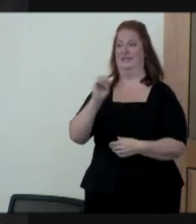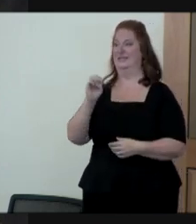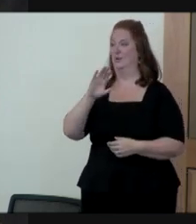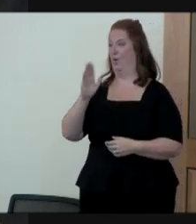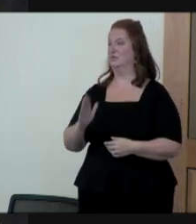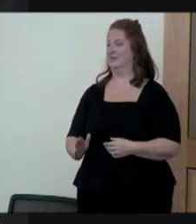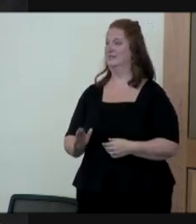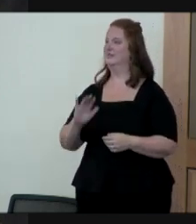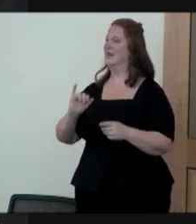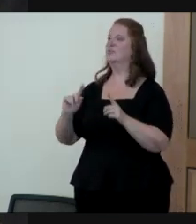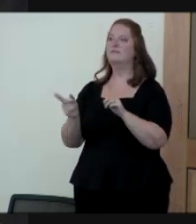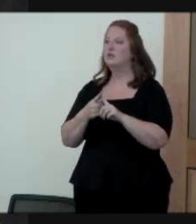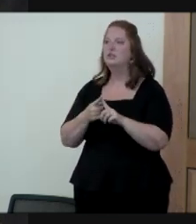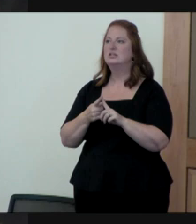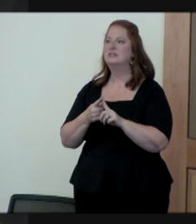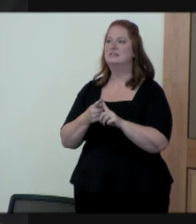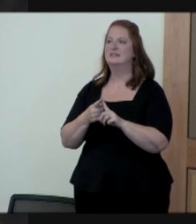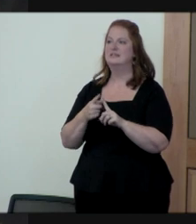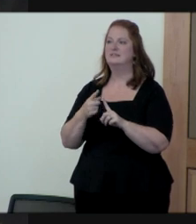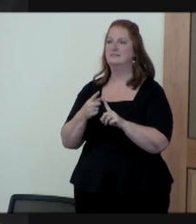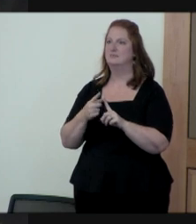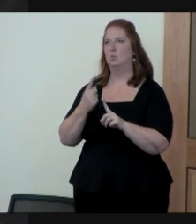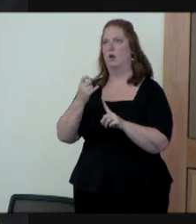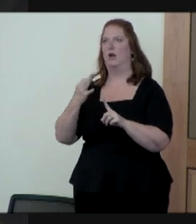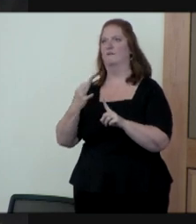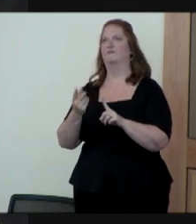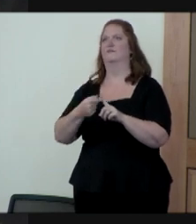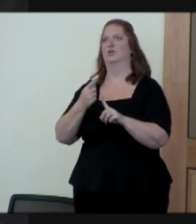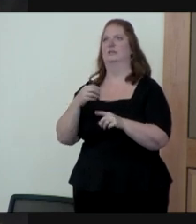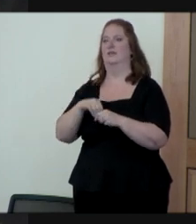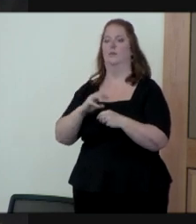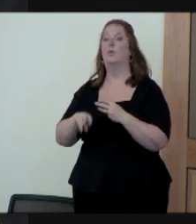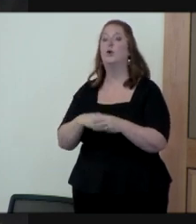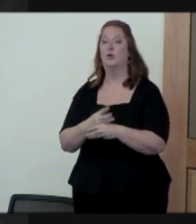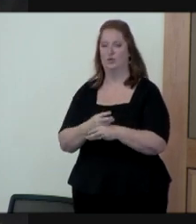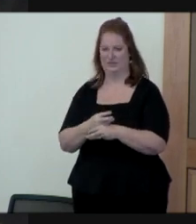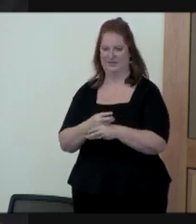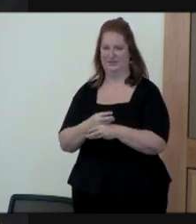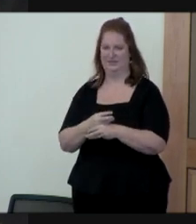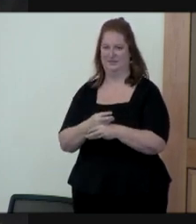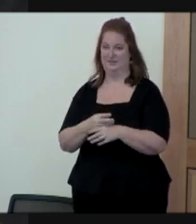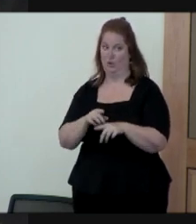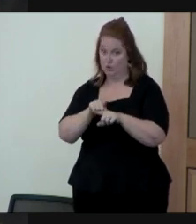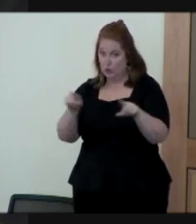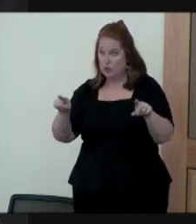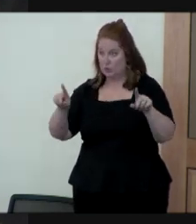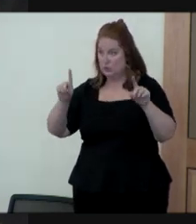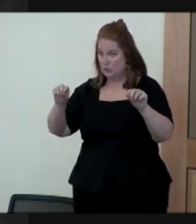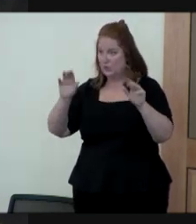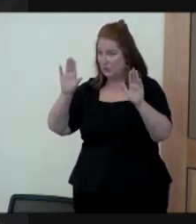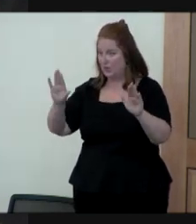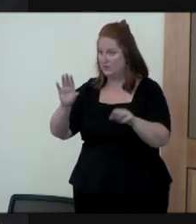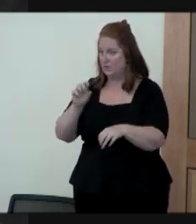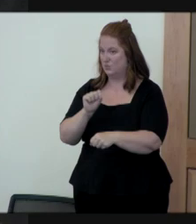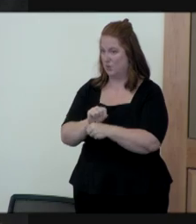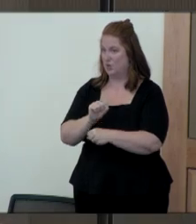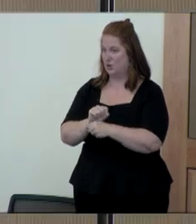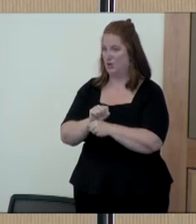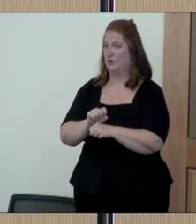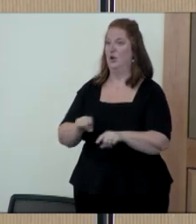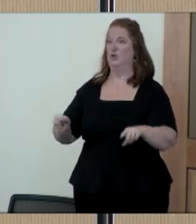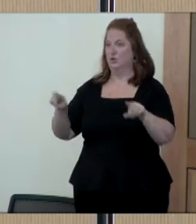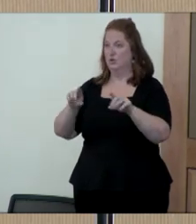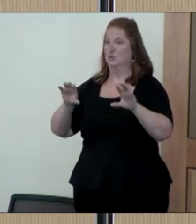first done anywhere in the world. So you're doing amazing work, and you're doing it in a lot of